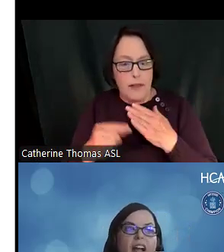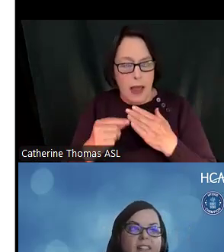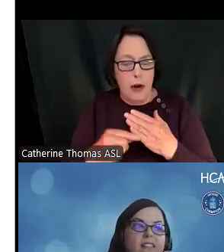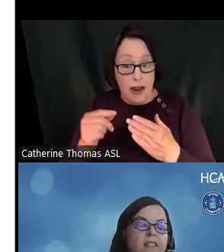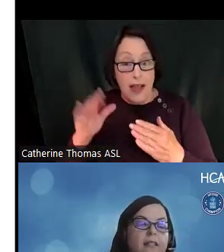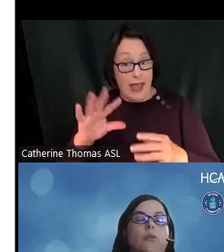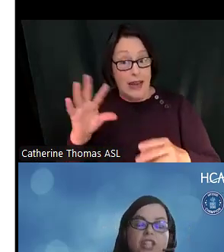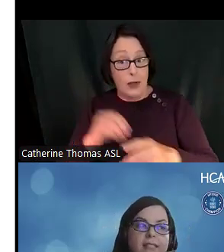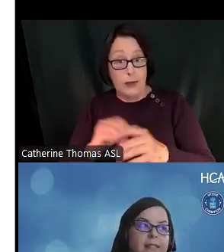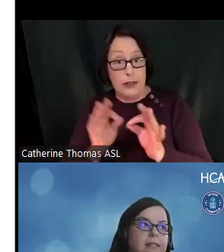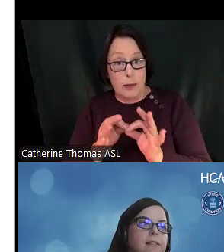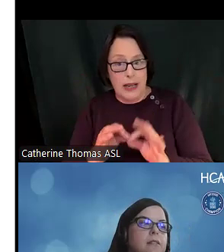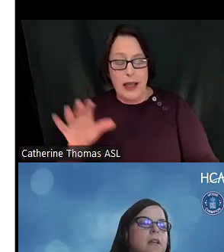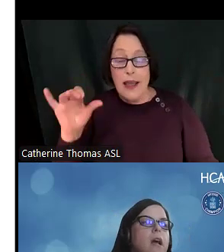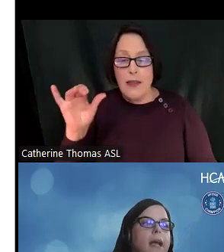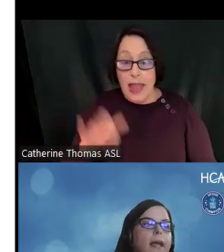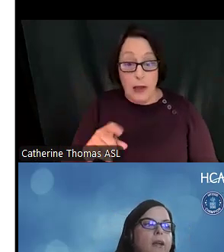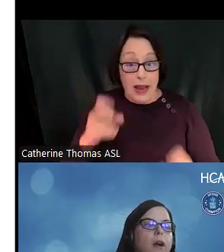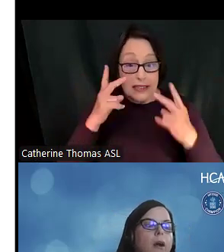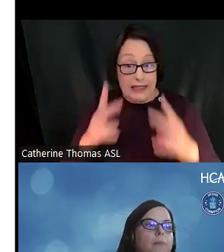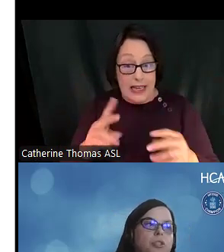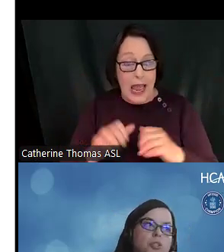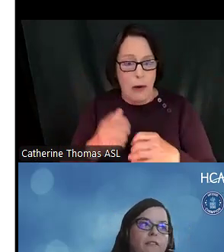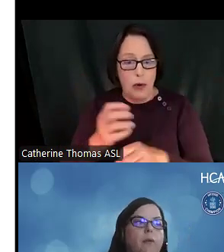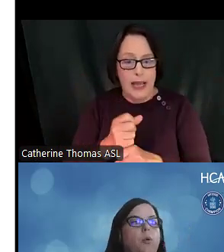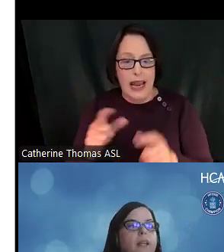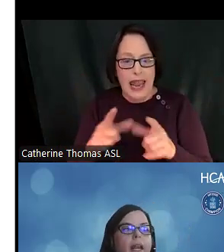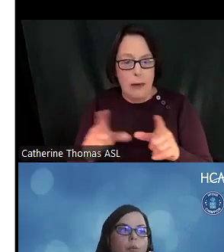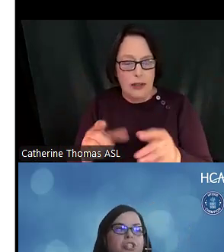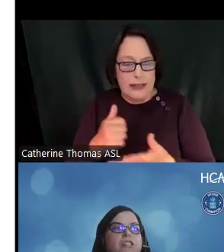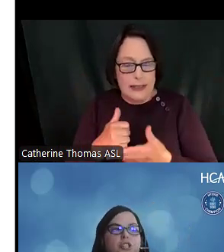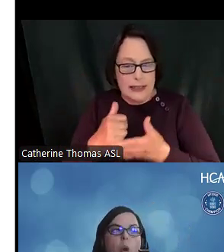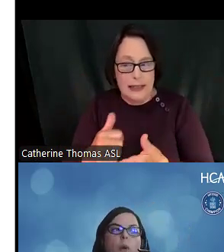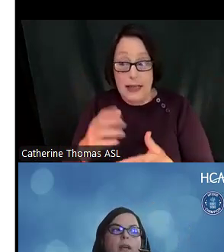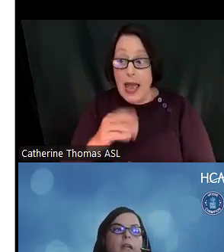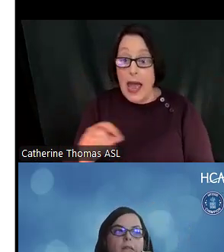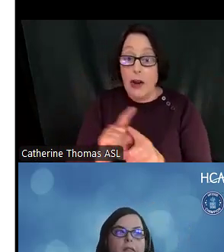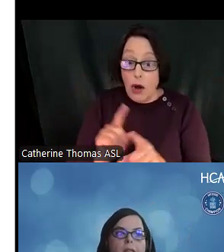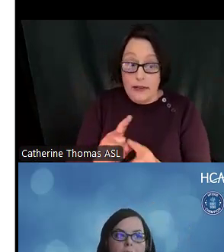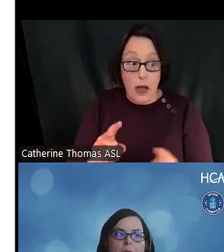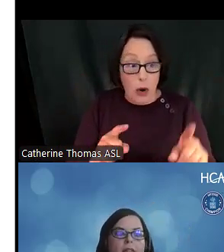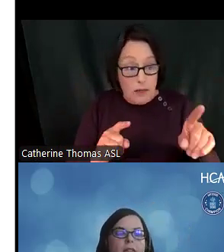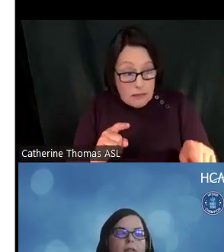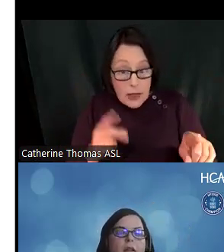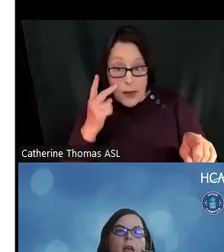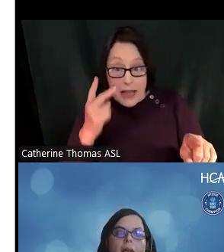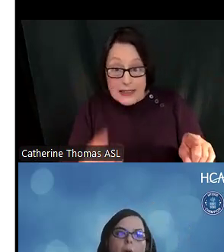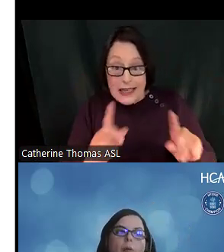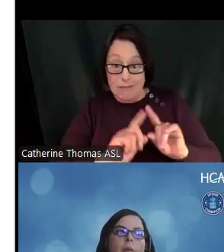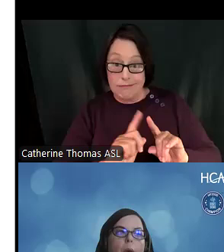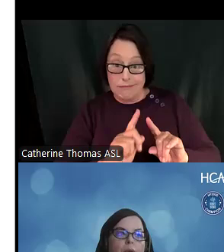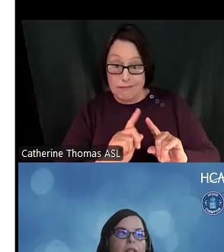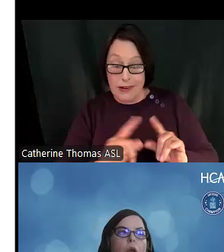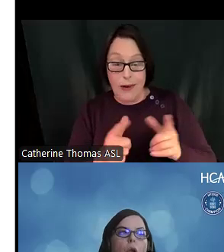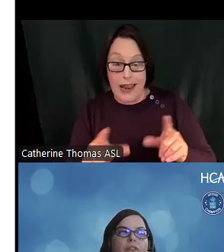language assistance, and also available in the languages showing in this slide. And I